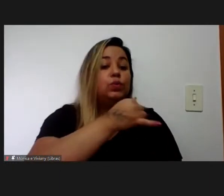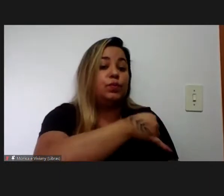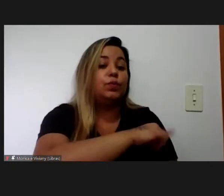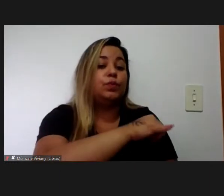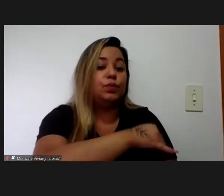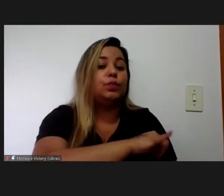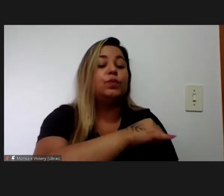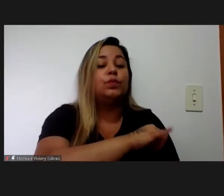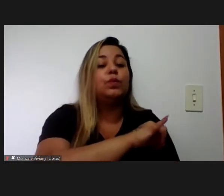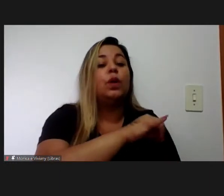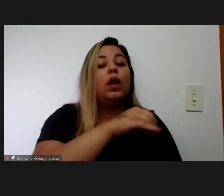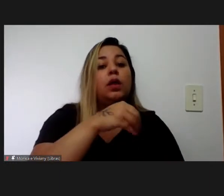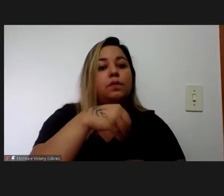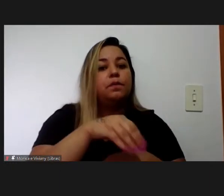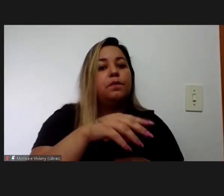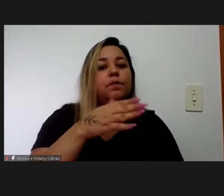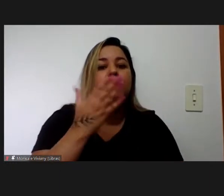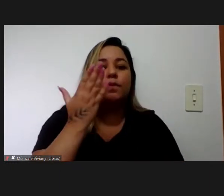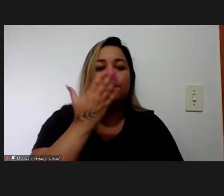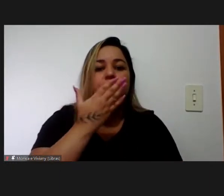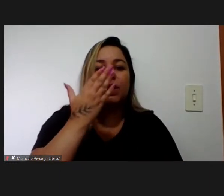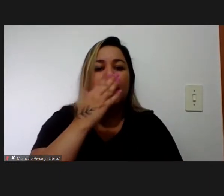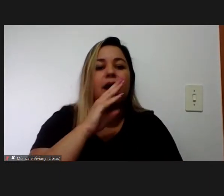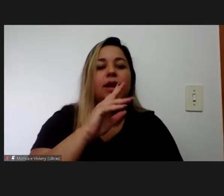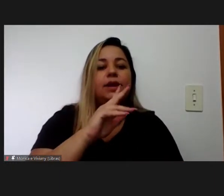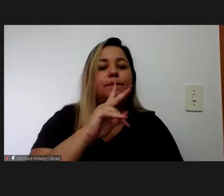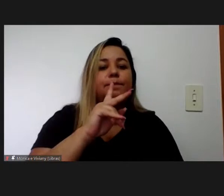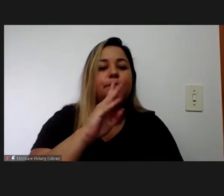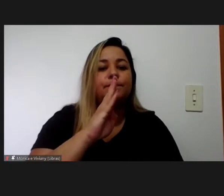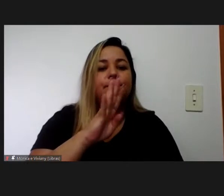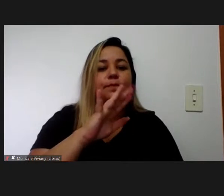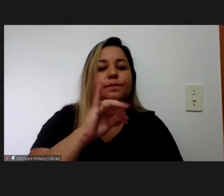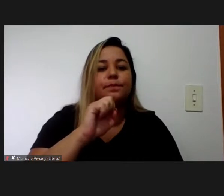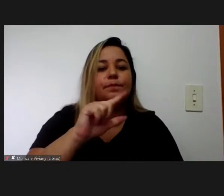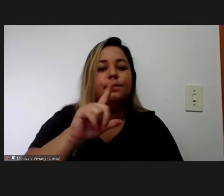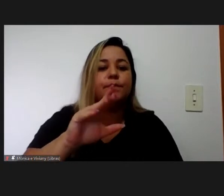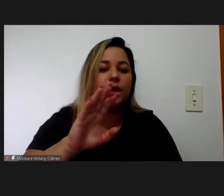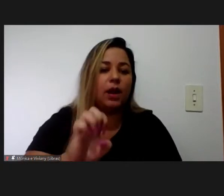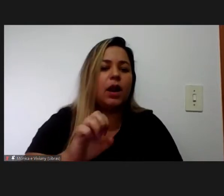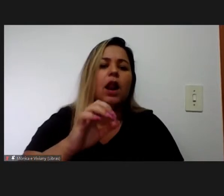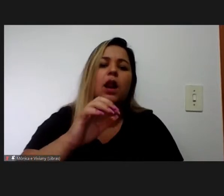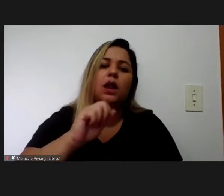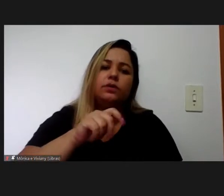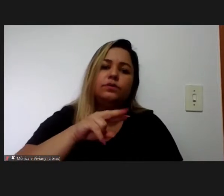Janeiro to launch the same guide in Braille, in the Brazilian Sign Language.